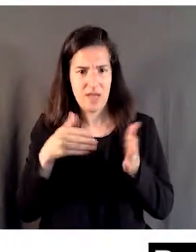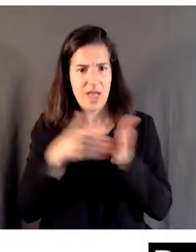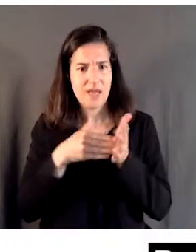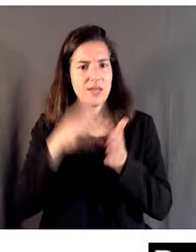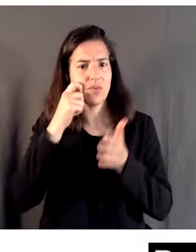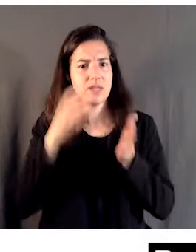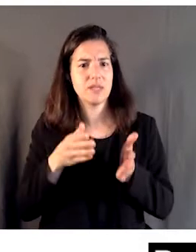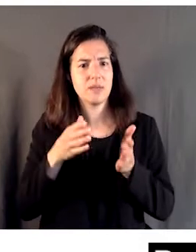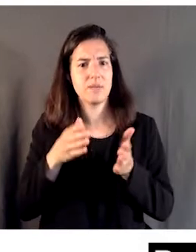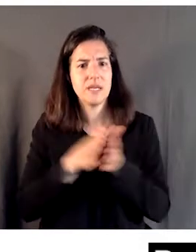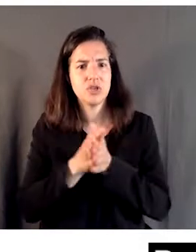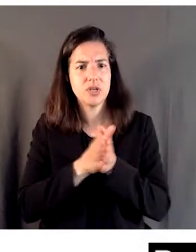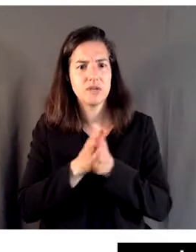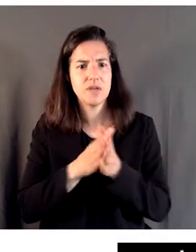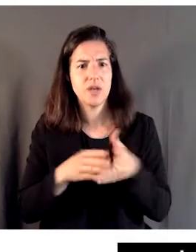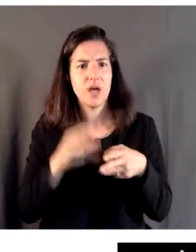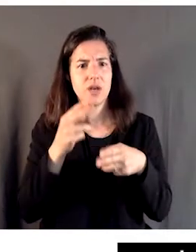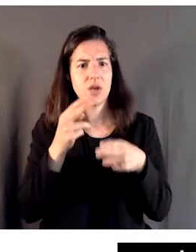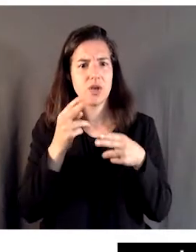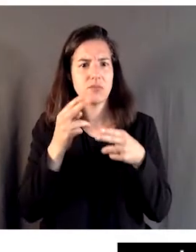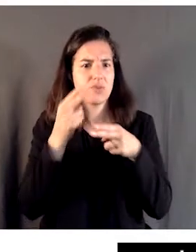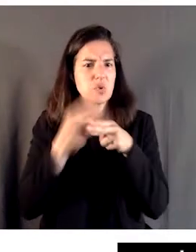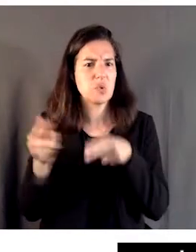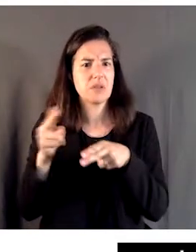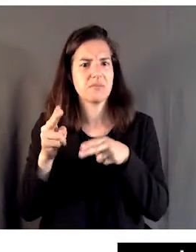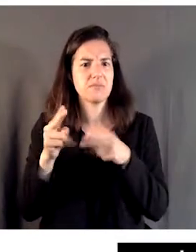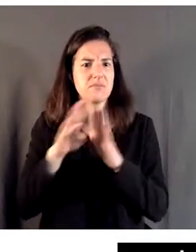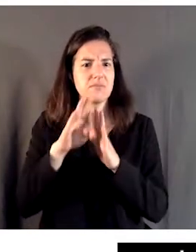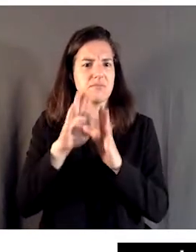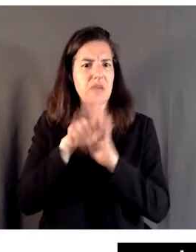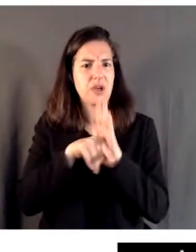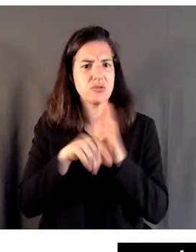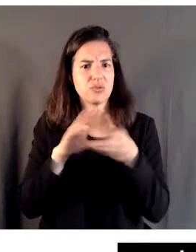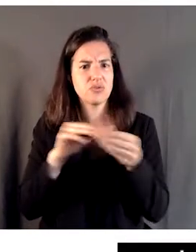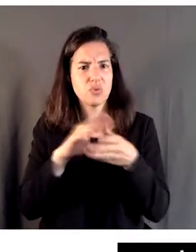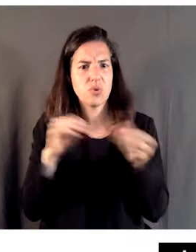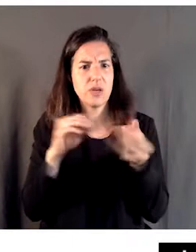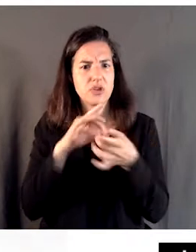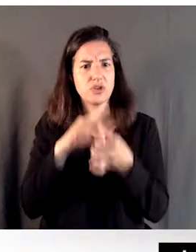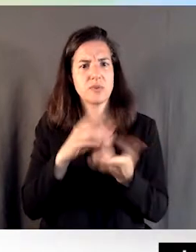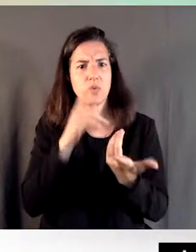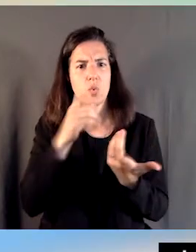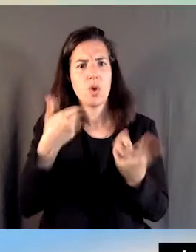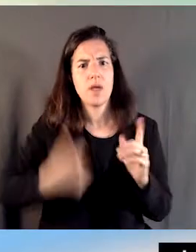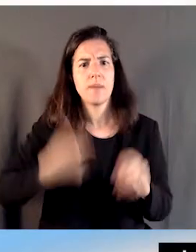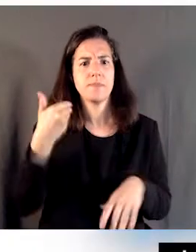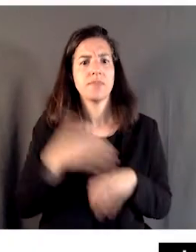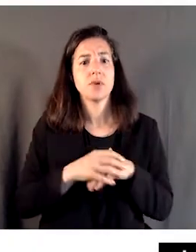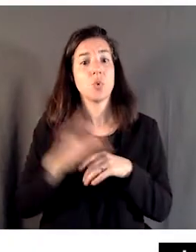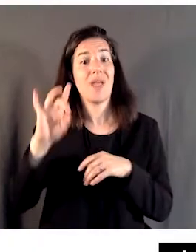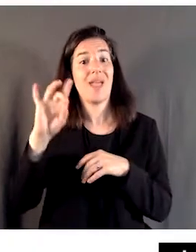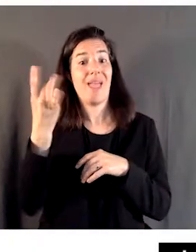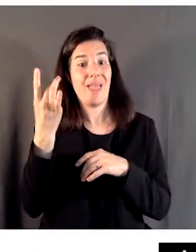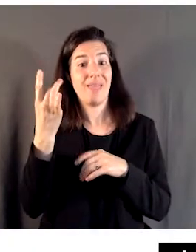a quick sort of, I guess, maybe backstory history in terms of who I am. So 8th generation African Nova